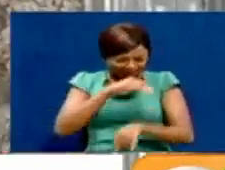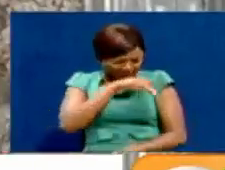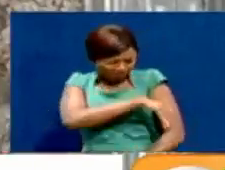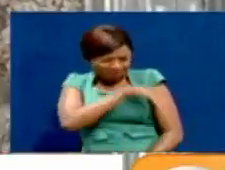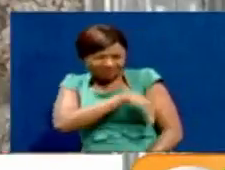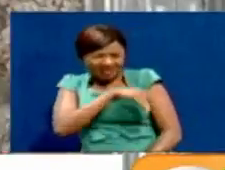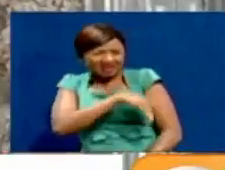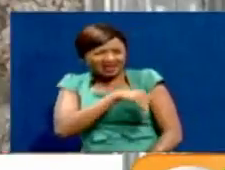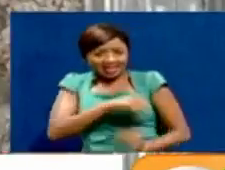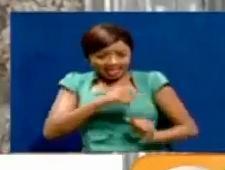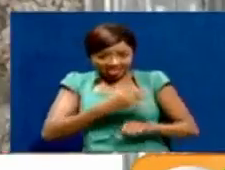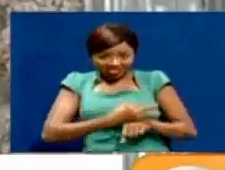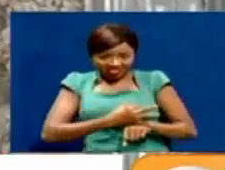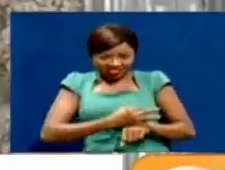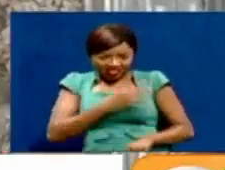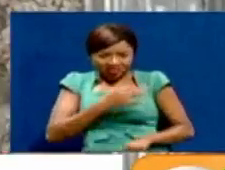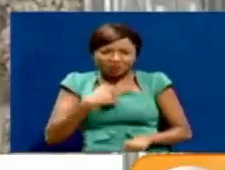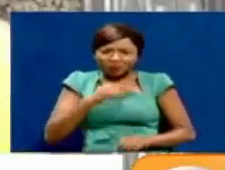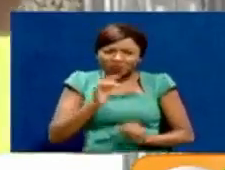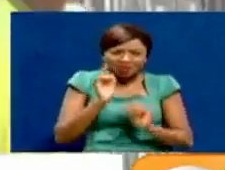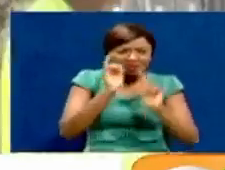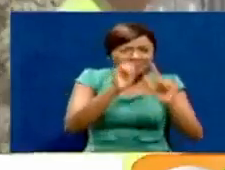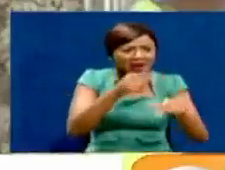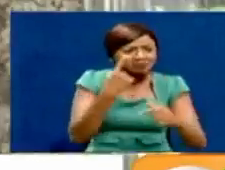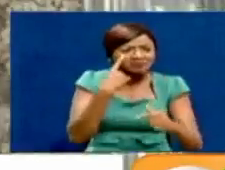hapo. Moja kwa moja tukaja pwani.